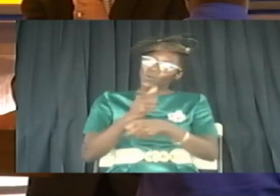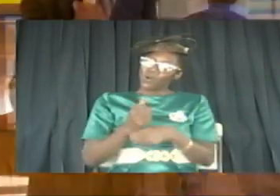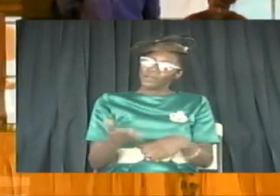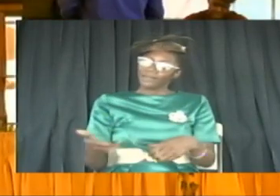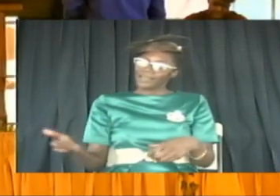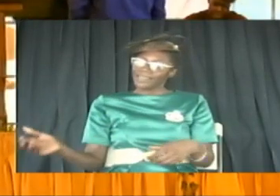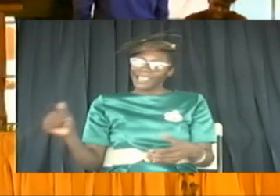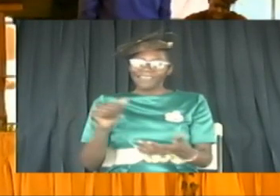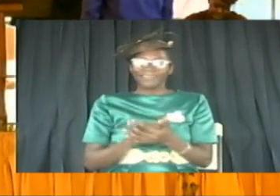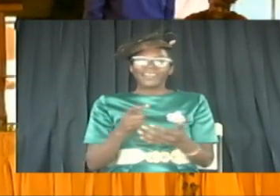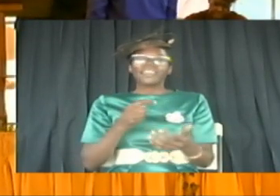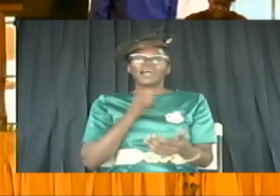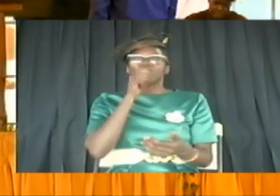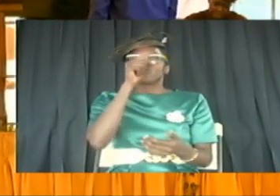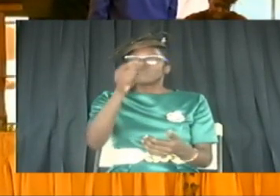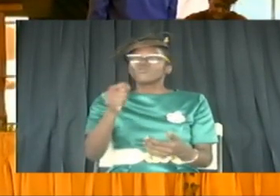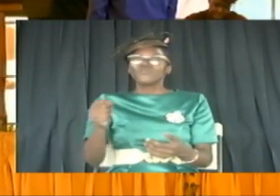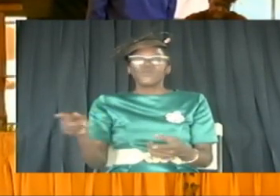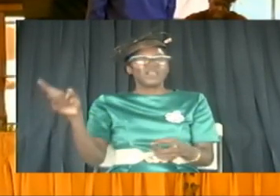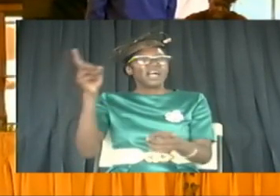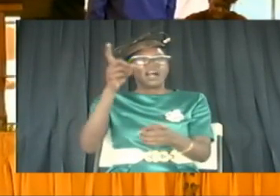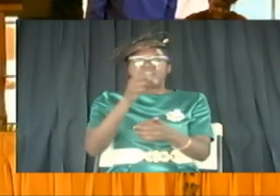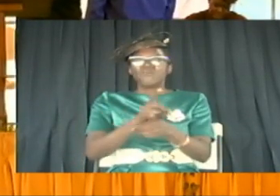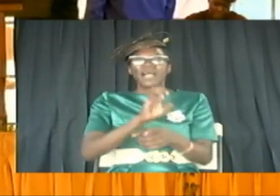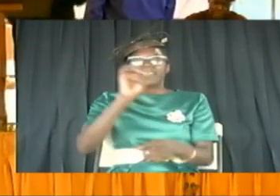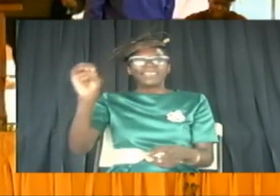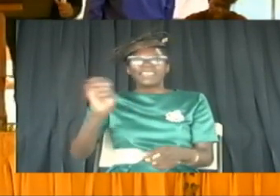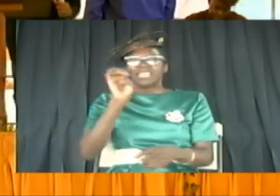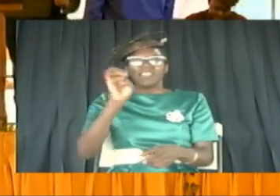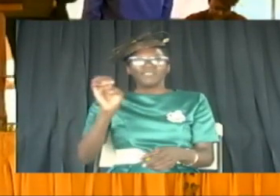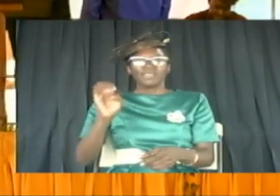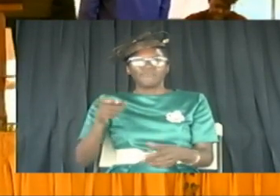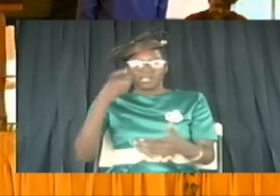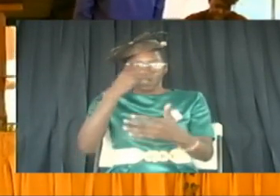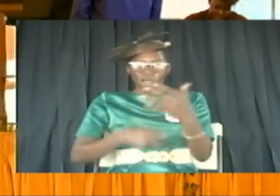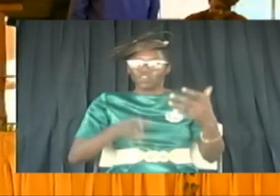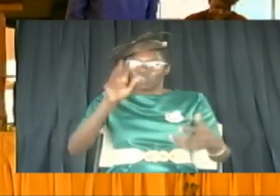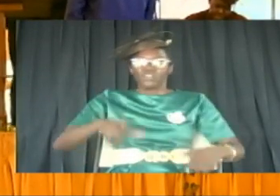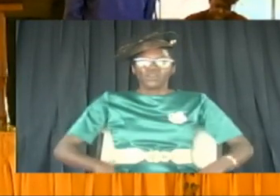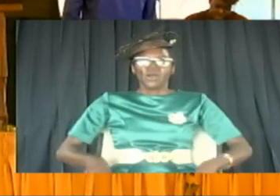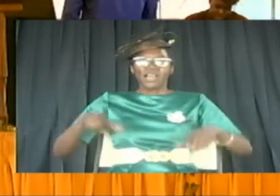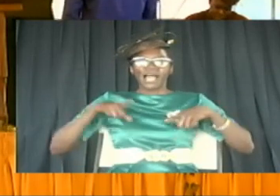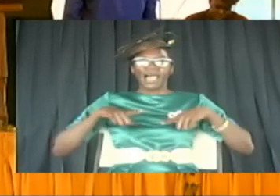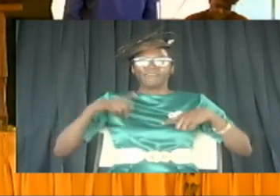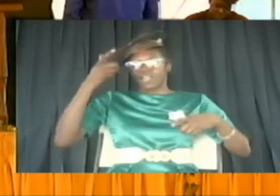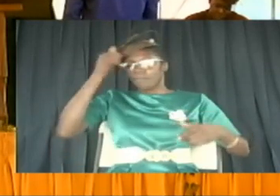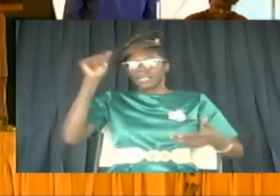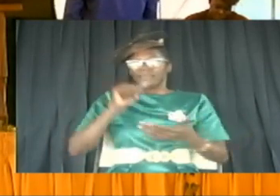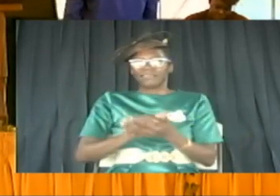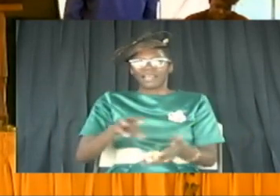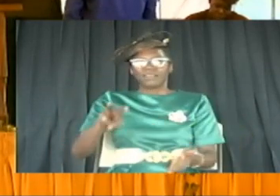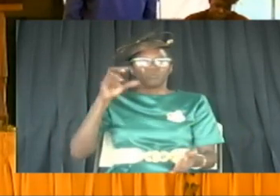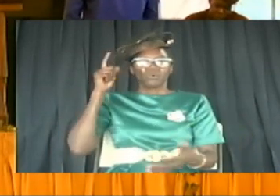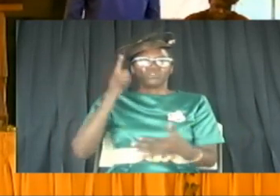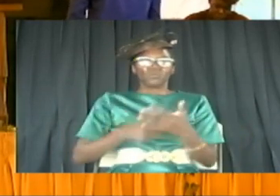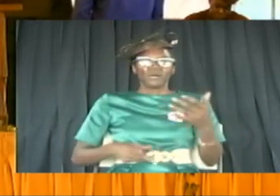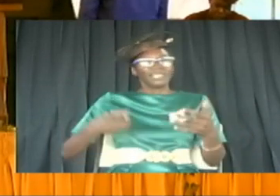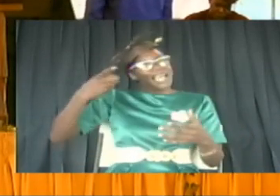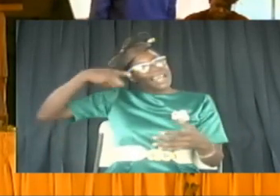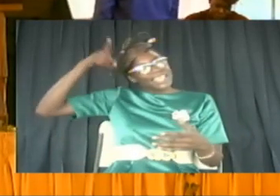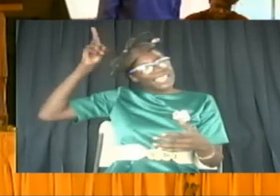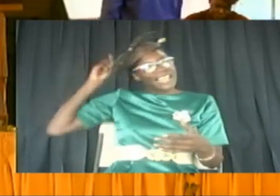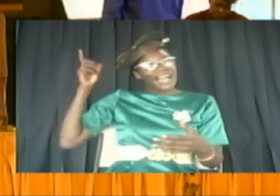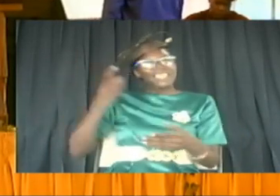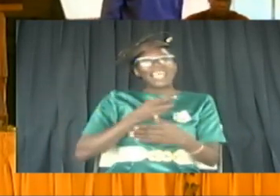are truthful and right, even if it costs you your life. Because that was what Daniel did.